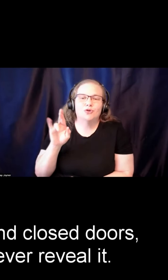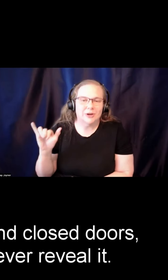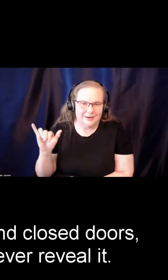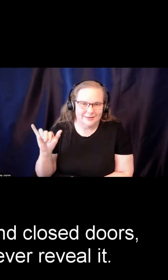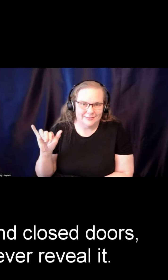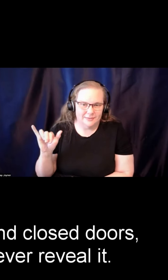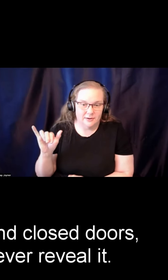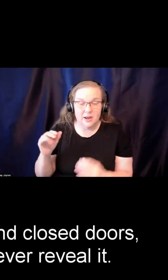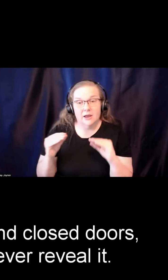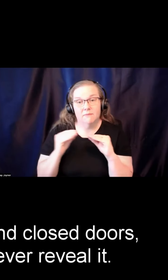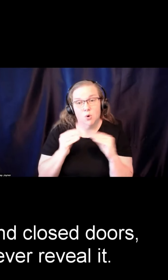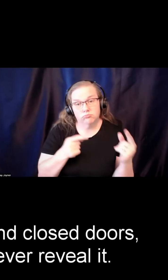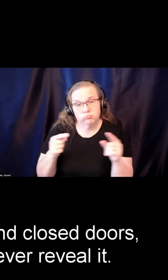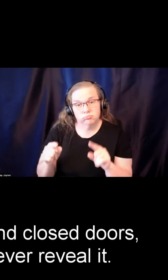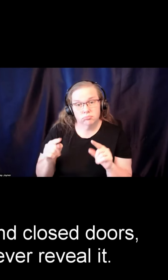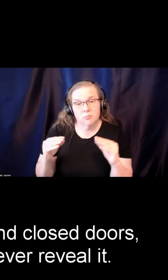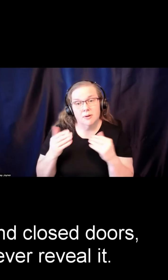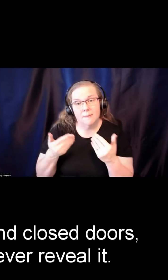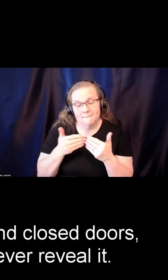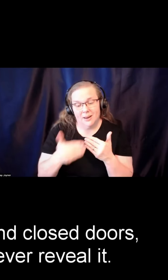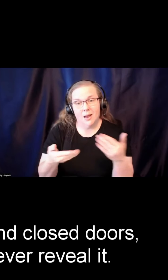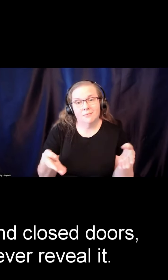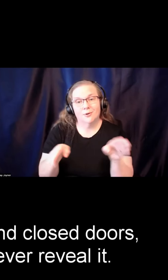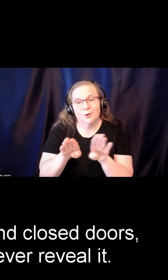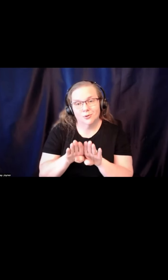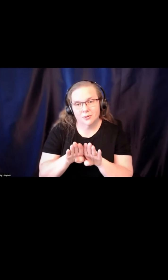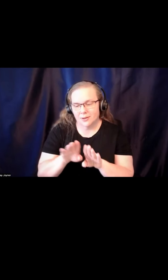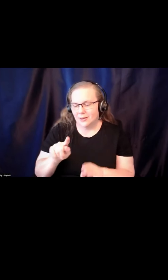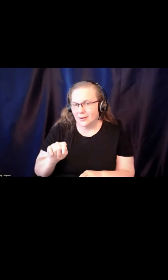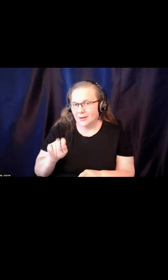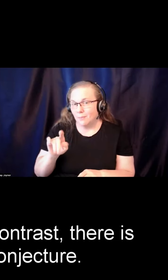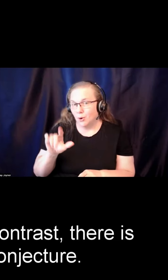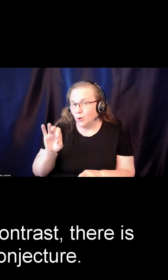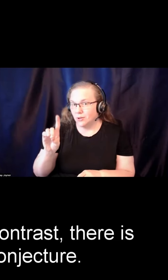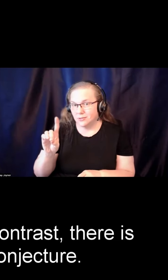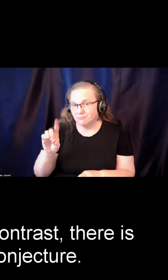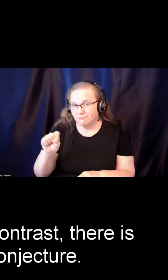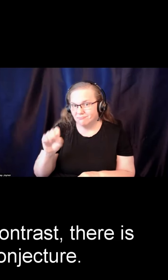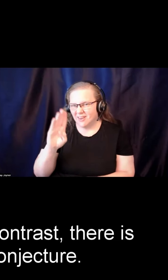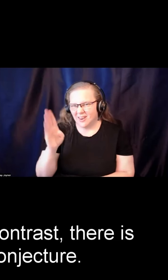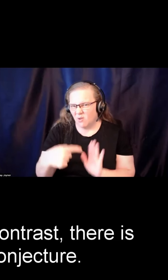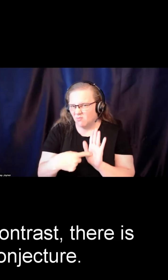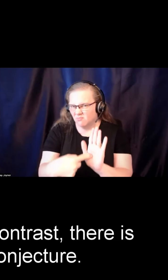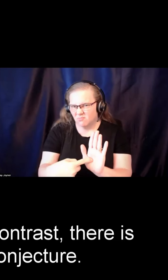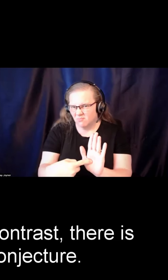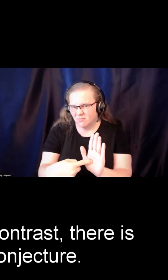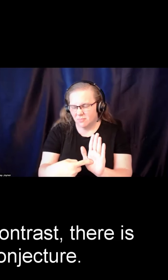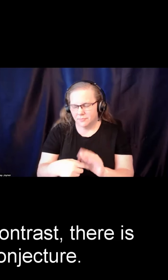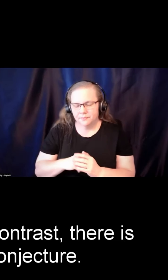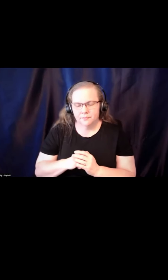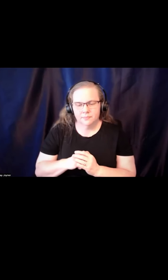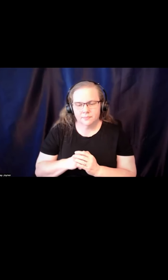If more went on behind closed doors, the tabloids will never reveal it. About his work, by contrast, there is all too